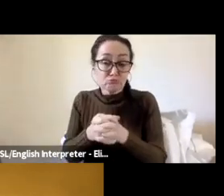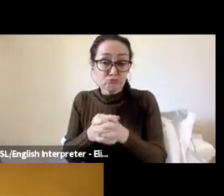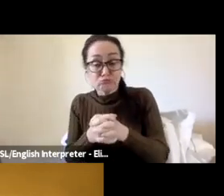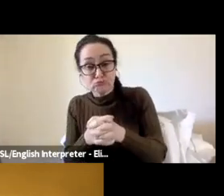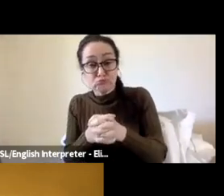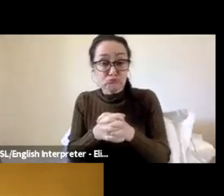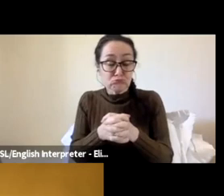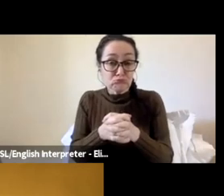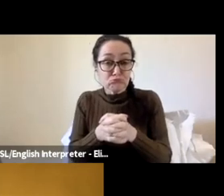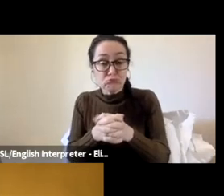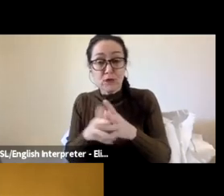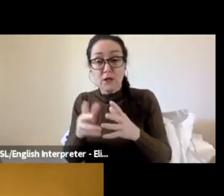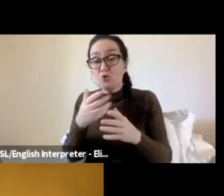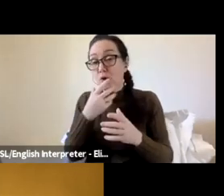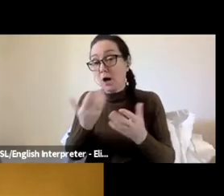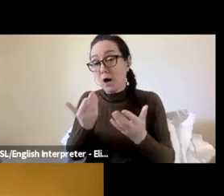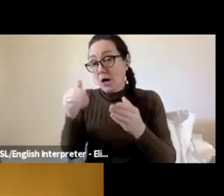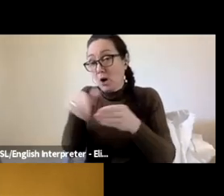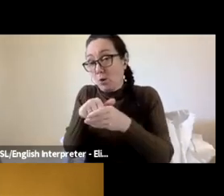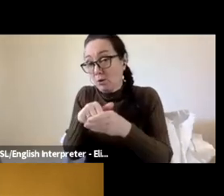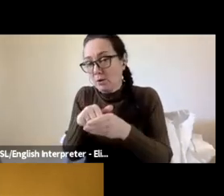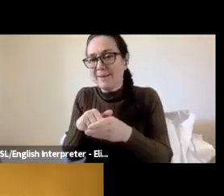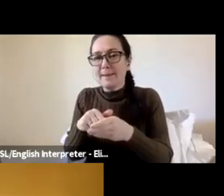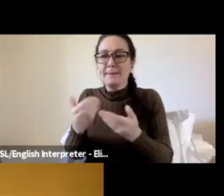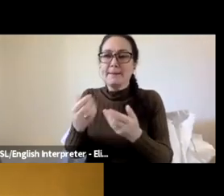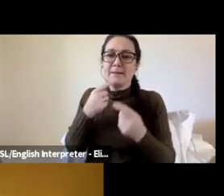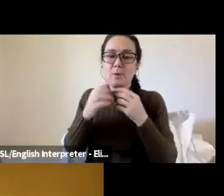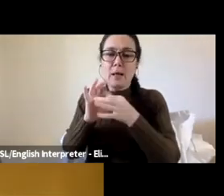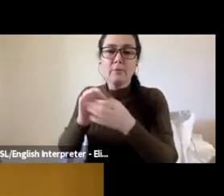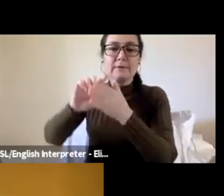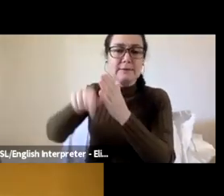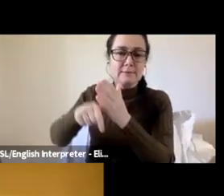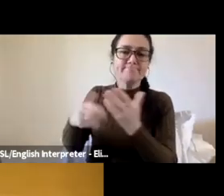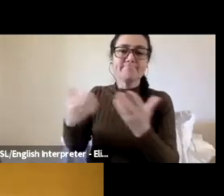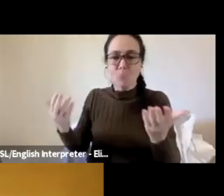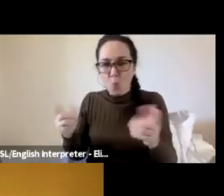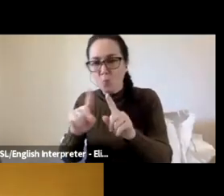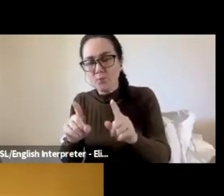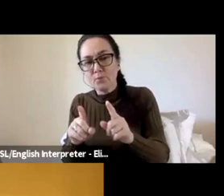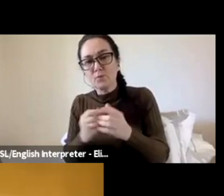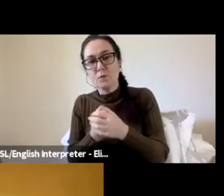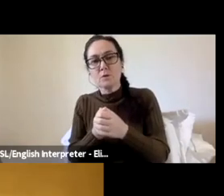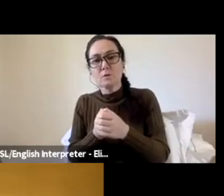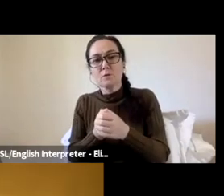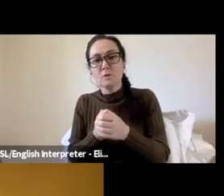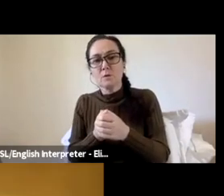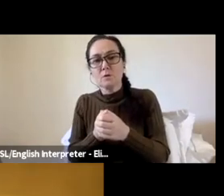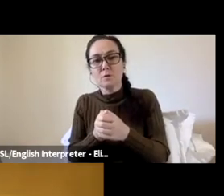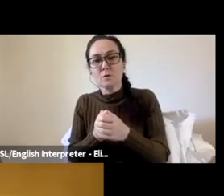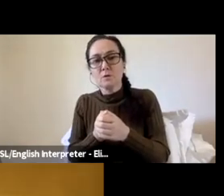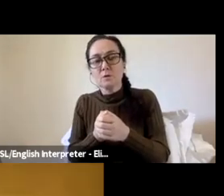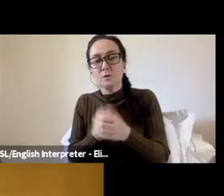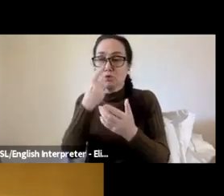of people with disabilities, not only by organizing consultations, and so let's say taking the task